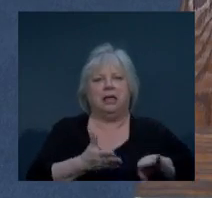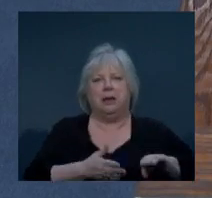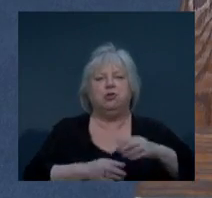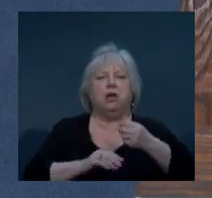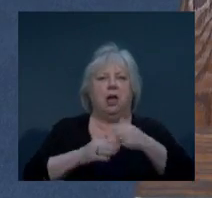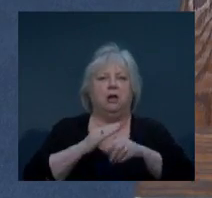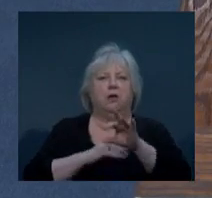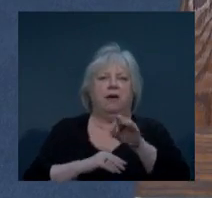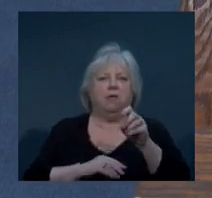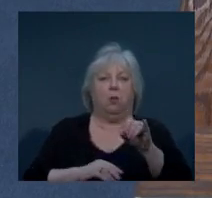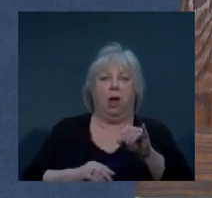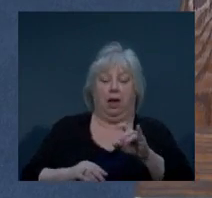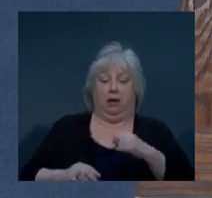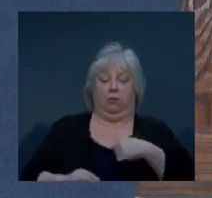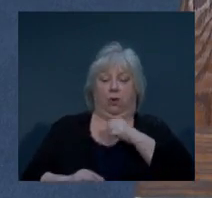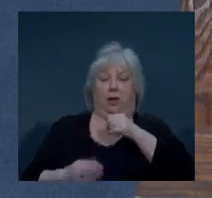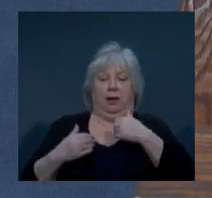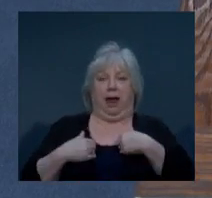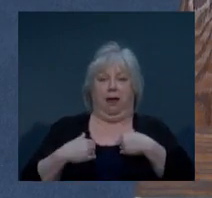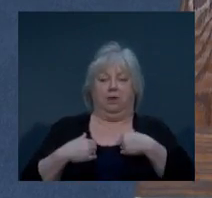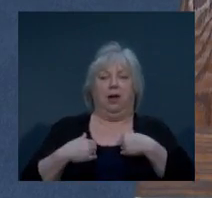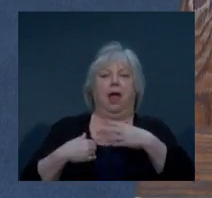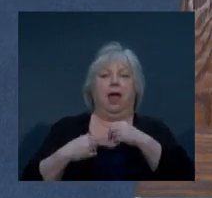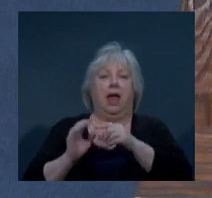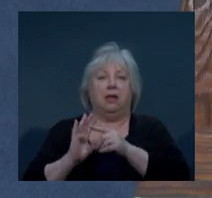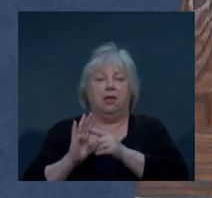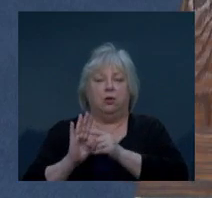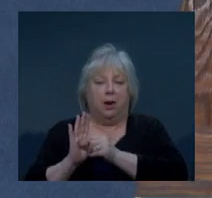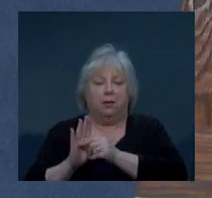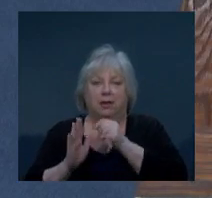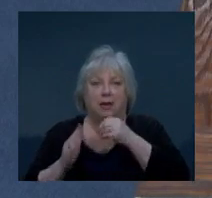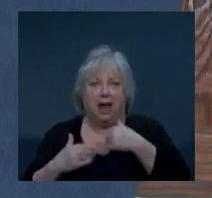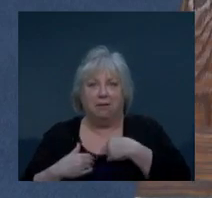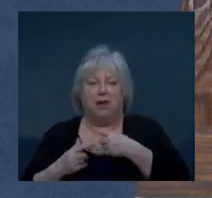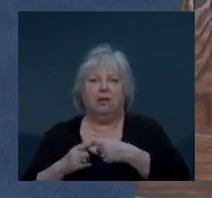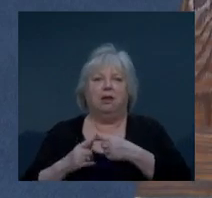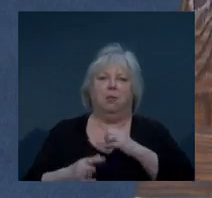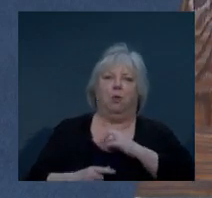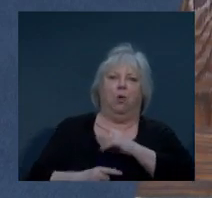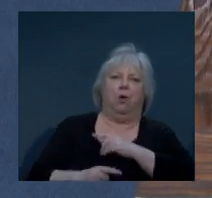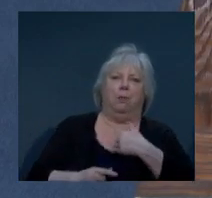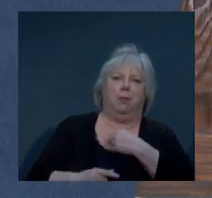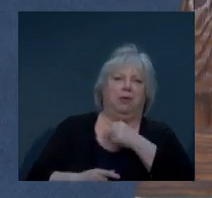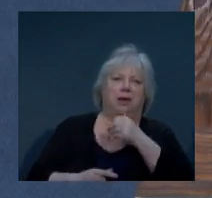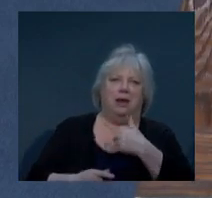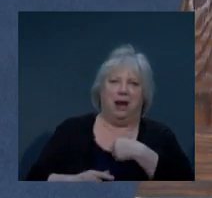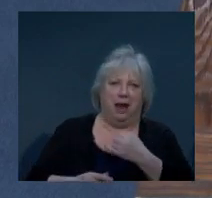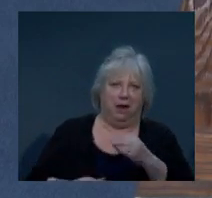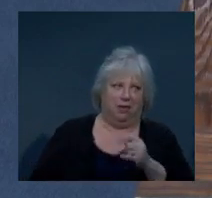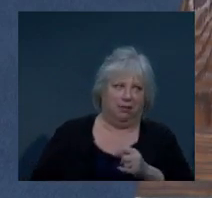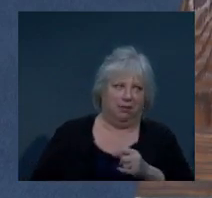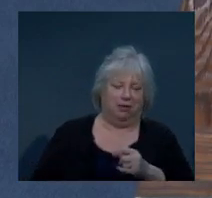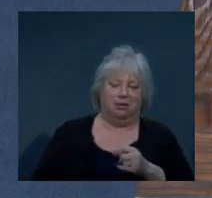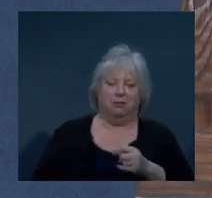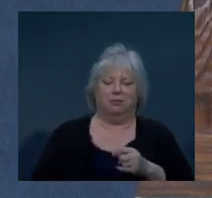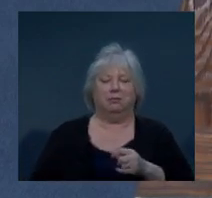And I know if we didn't have it in the press, that the board members didn't have it. And that's been